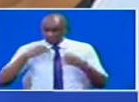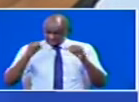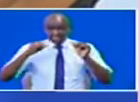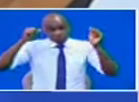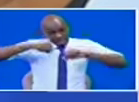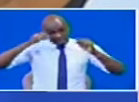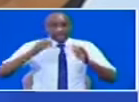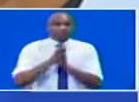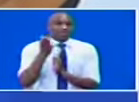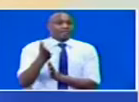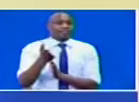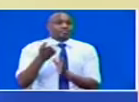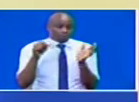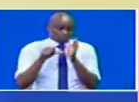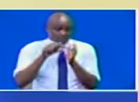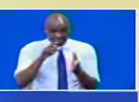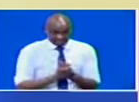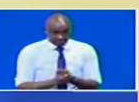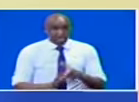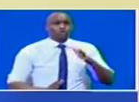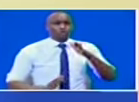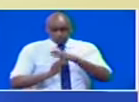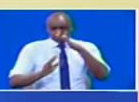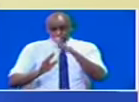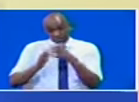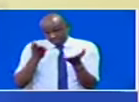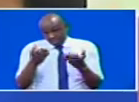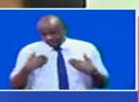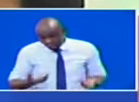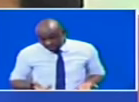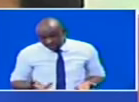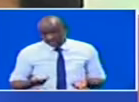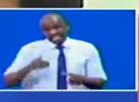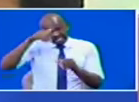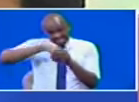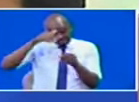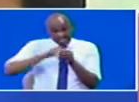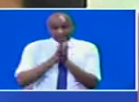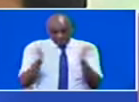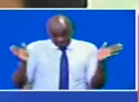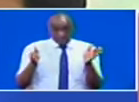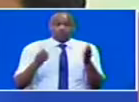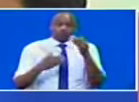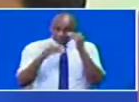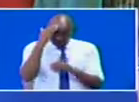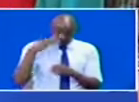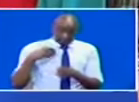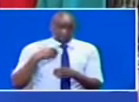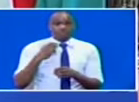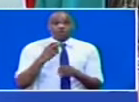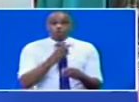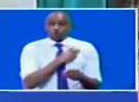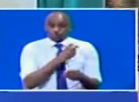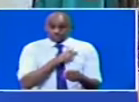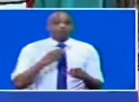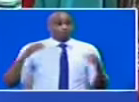amicable solution to the crisis. The top organ in the talks is the Inter-Public Universities Consultative Forum, whose